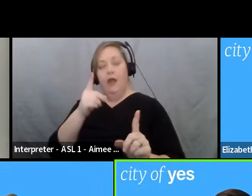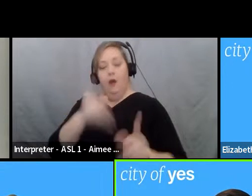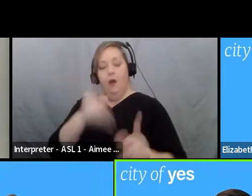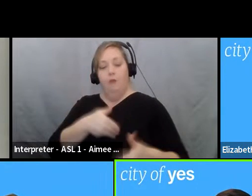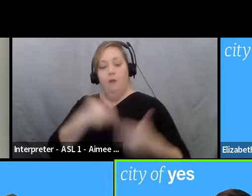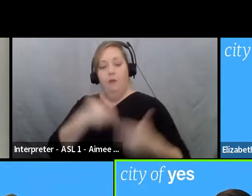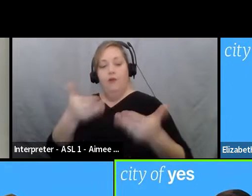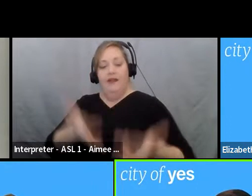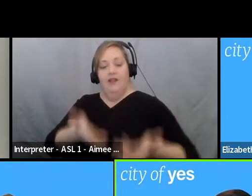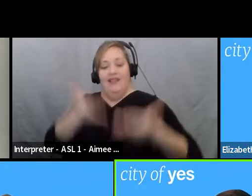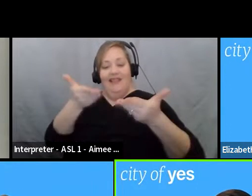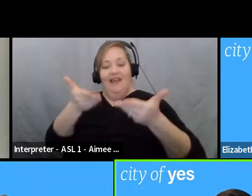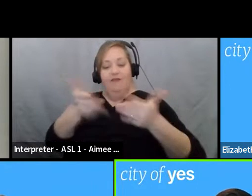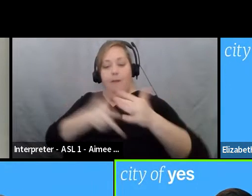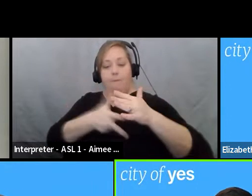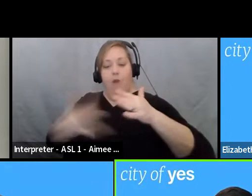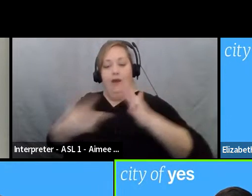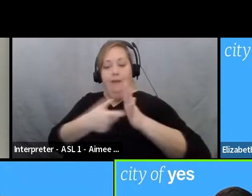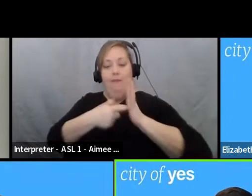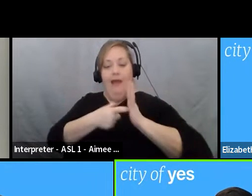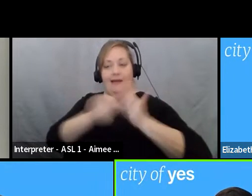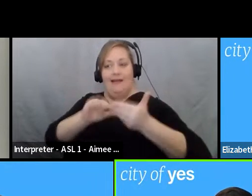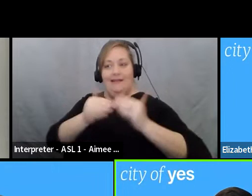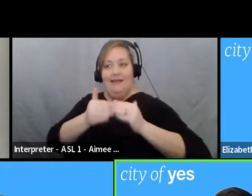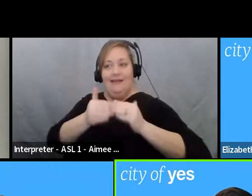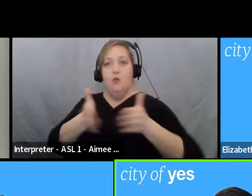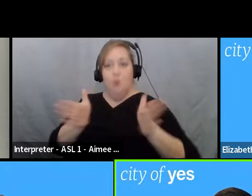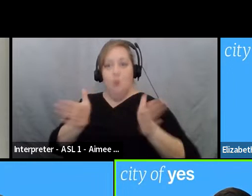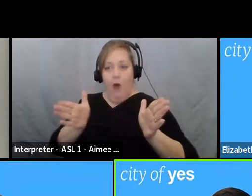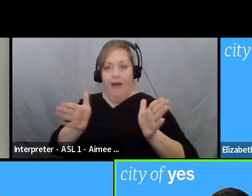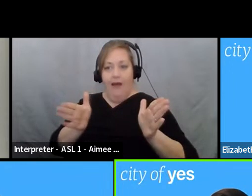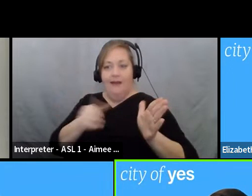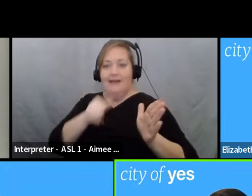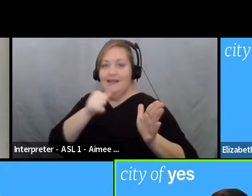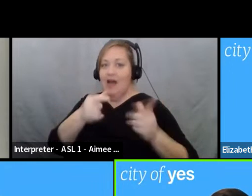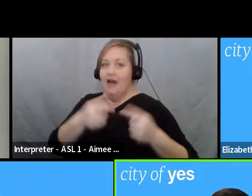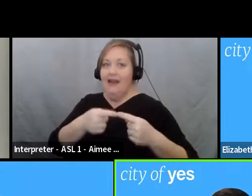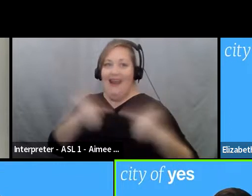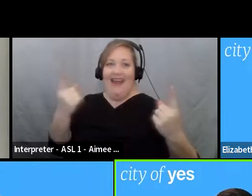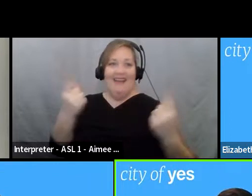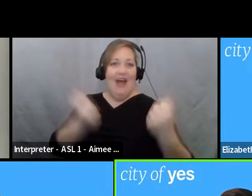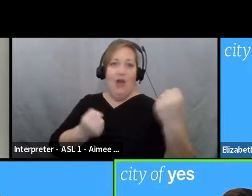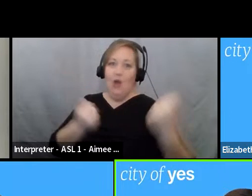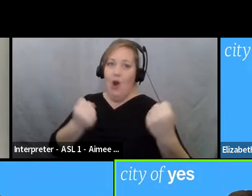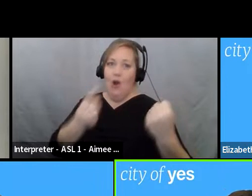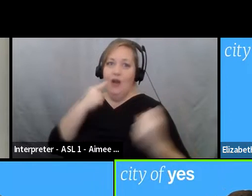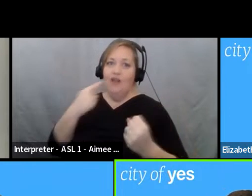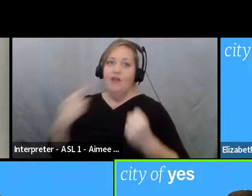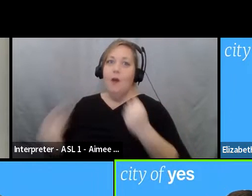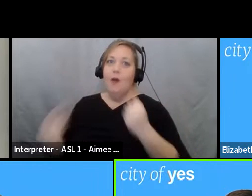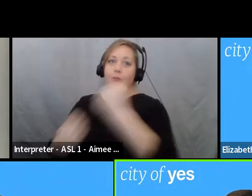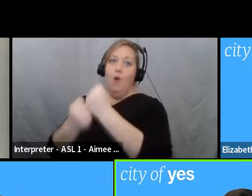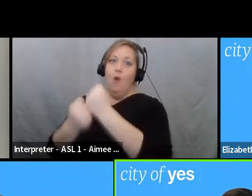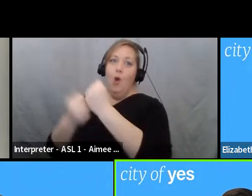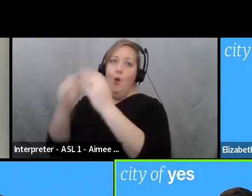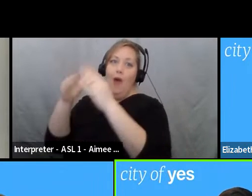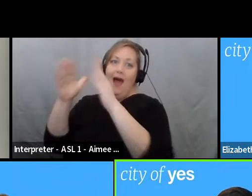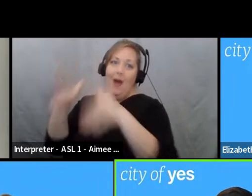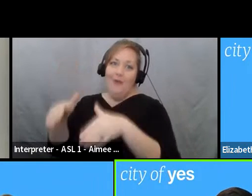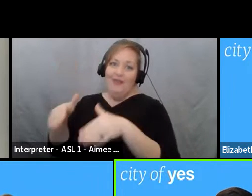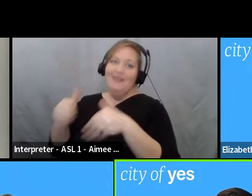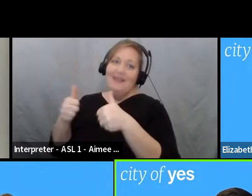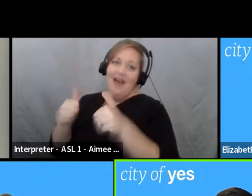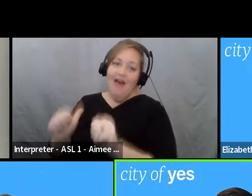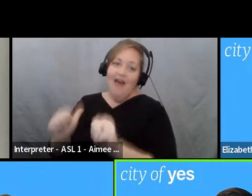mandates for new housing citywide, but this is not an anti-car effort. It's a pro-housing effort.